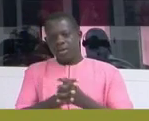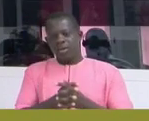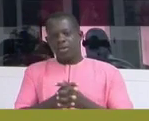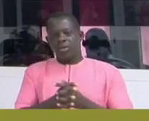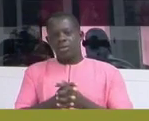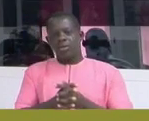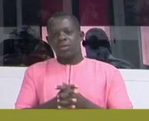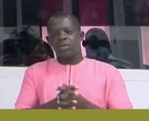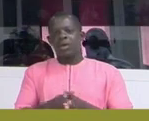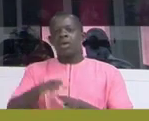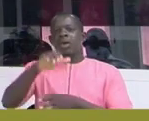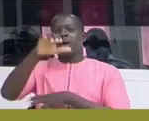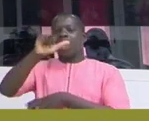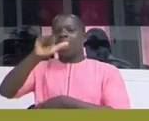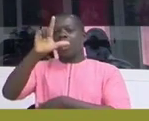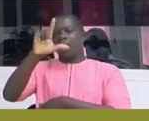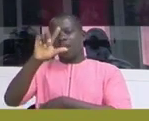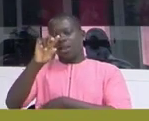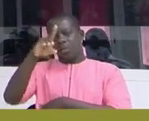there